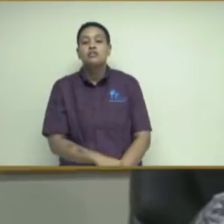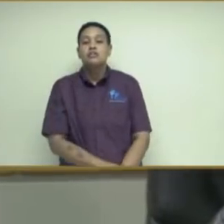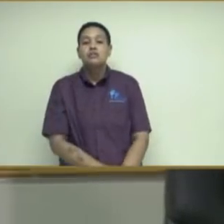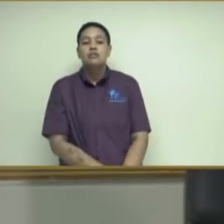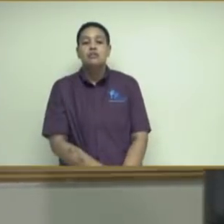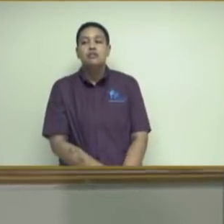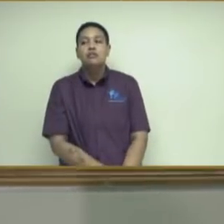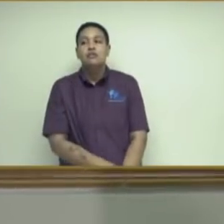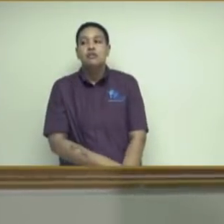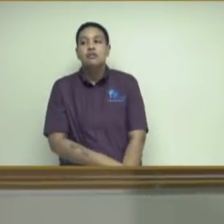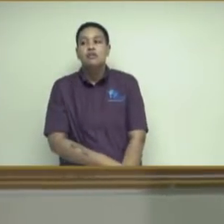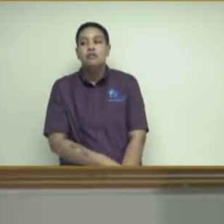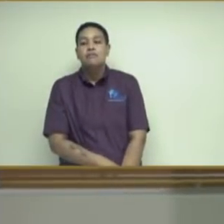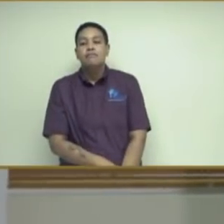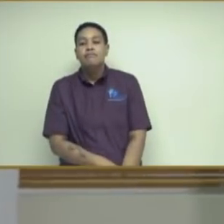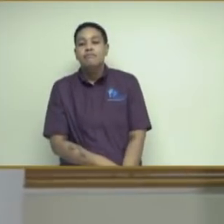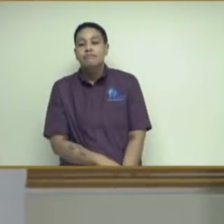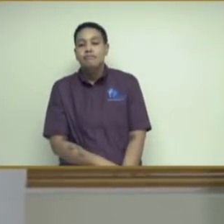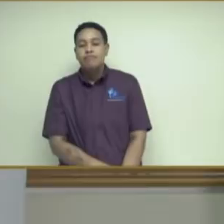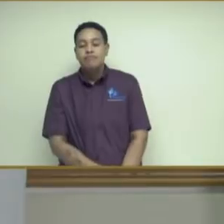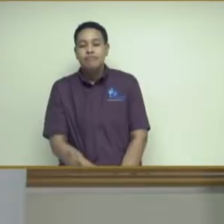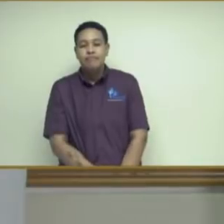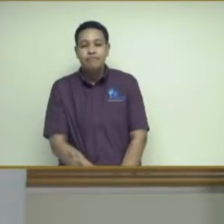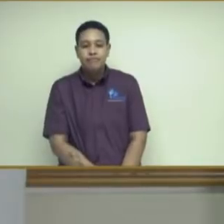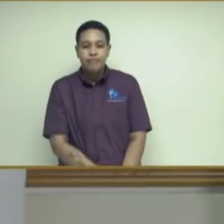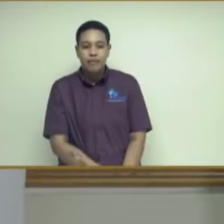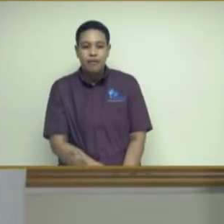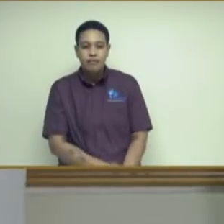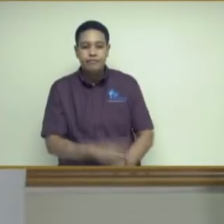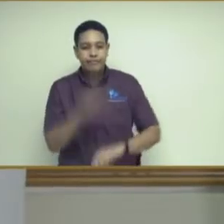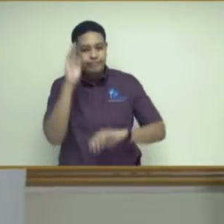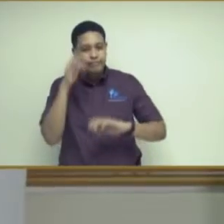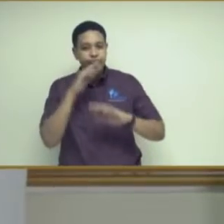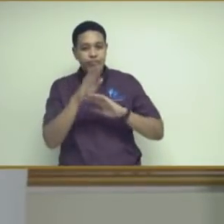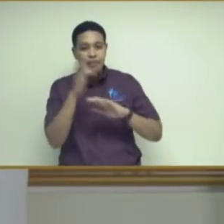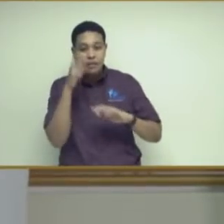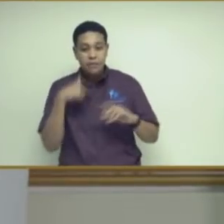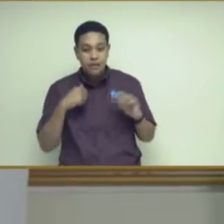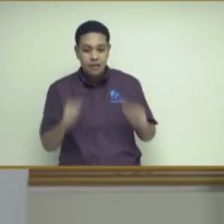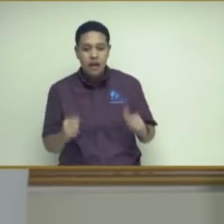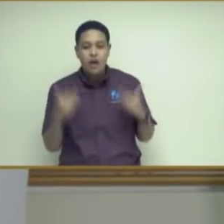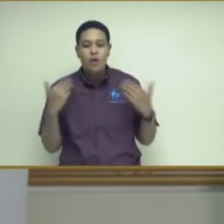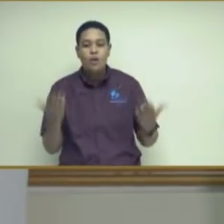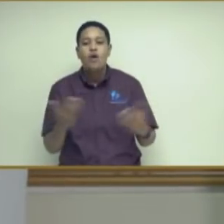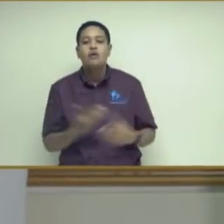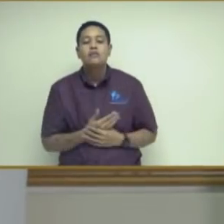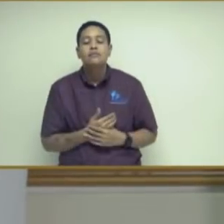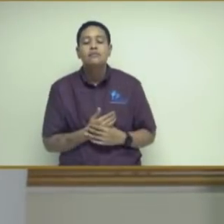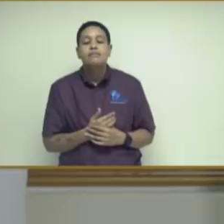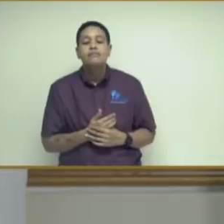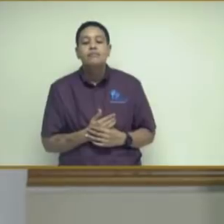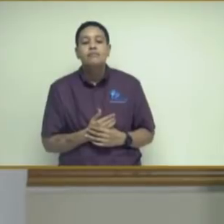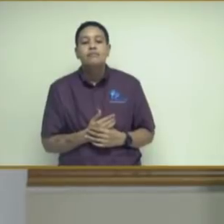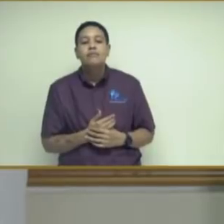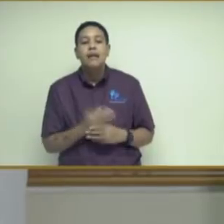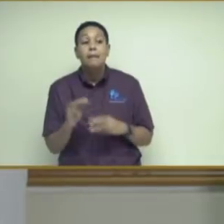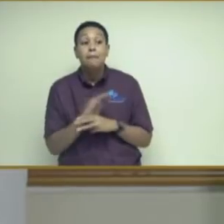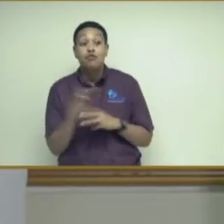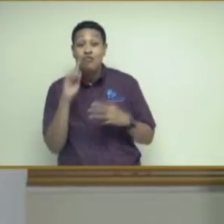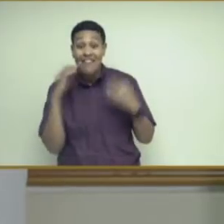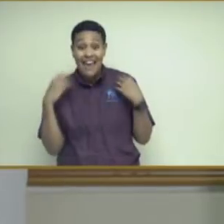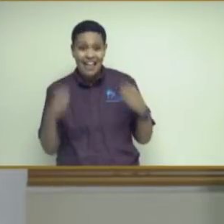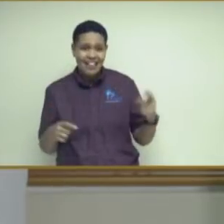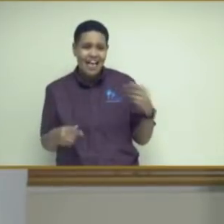Hi, good evening. Can you hear me? Yes, go ahead, please. All right. So the Ministry of Health